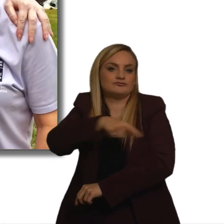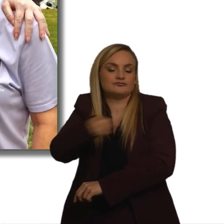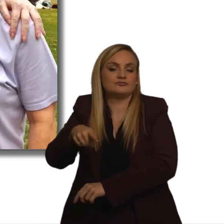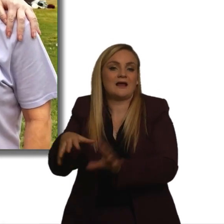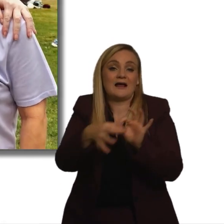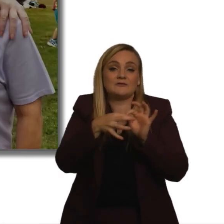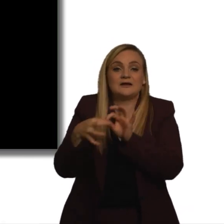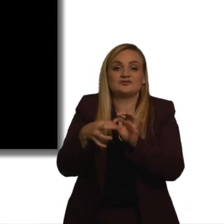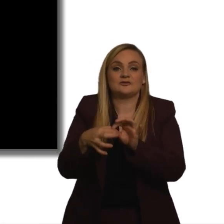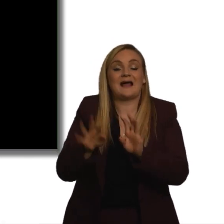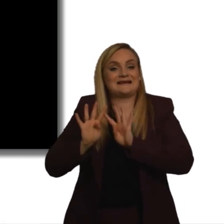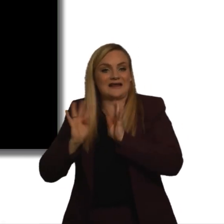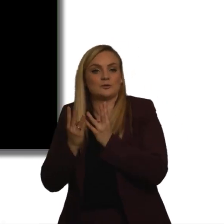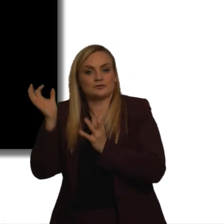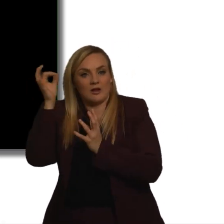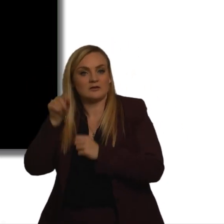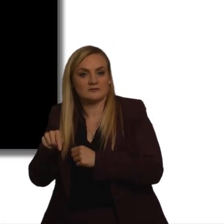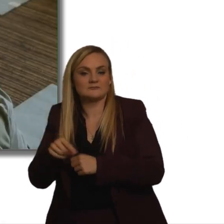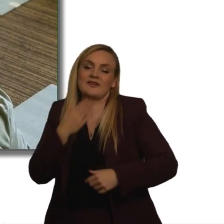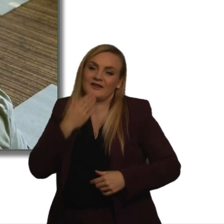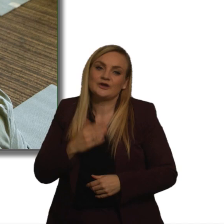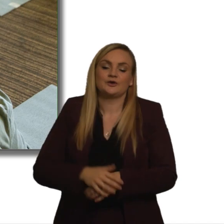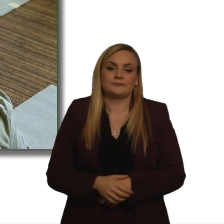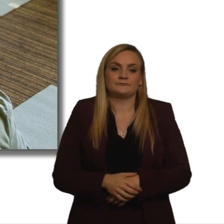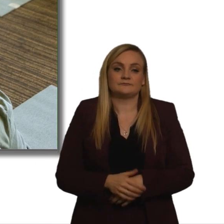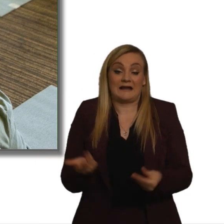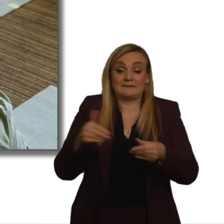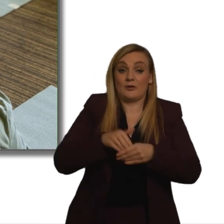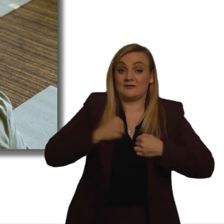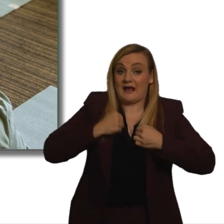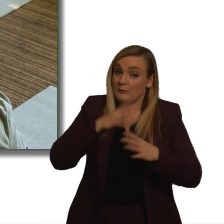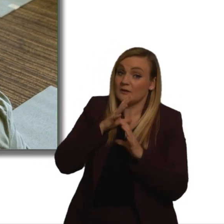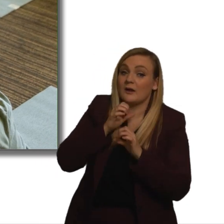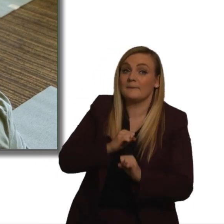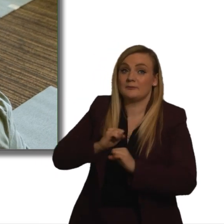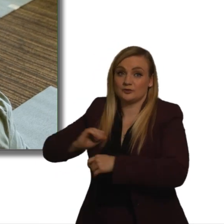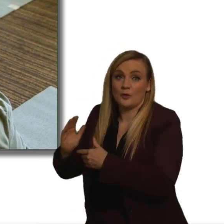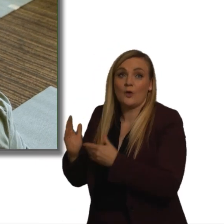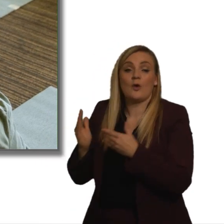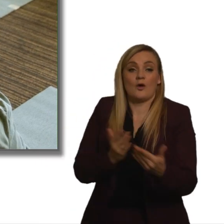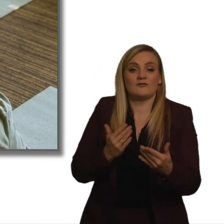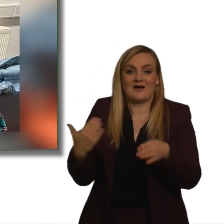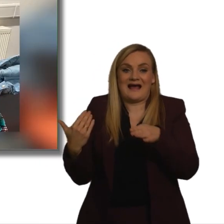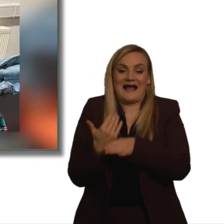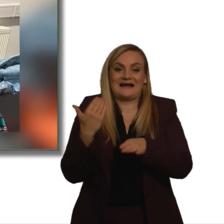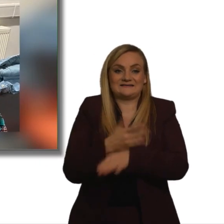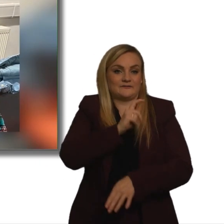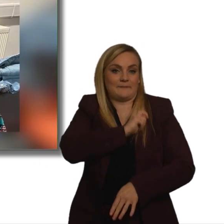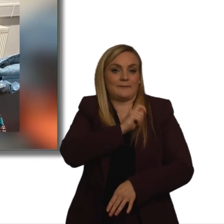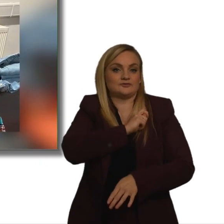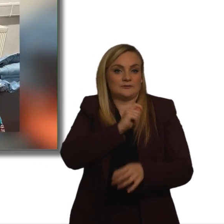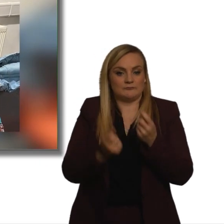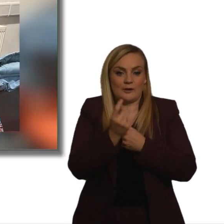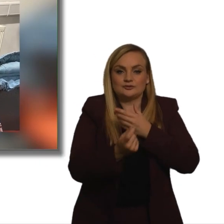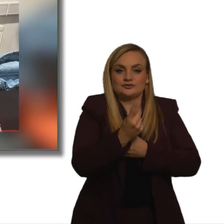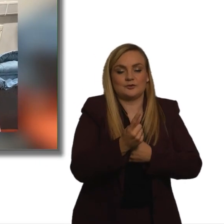and community councils. As part of our commitment to offering active membership opportunities, we're